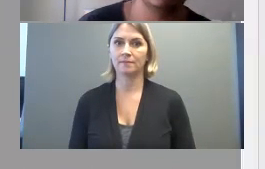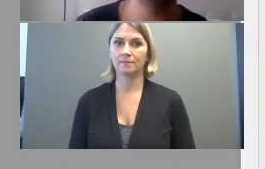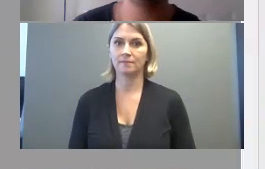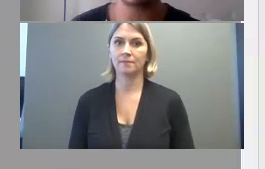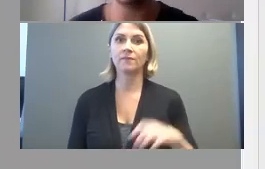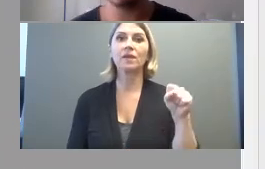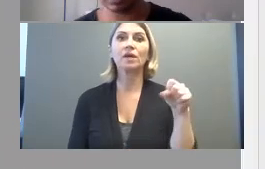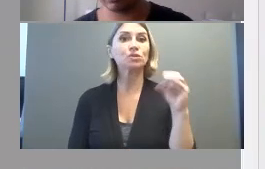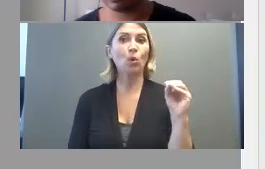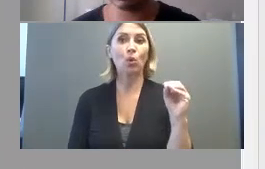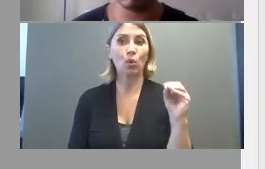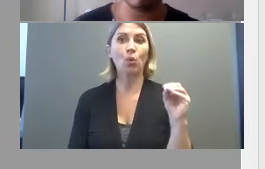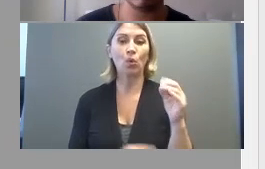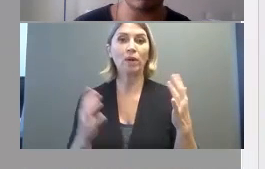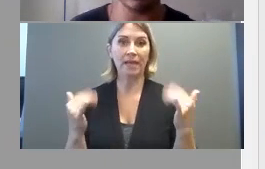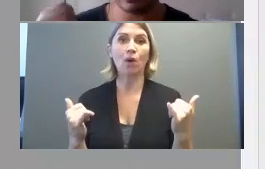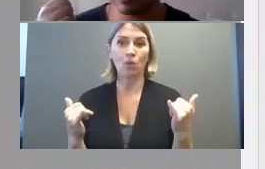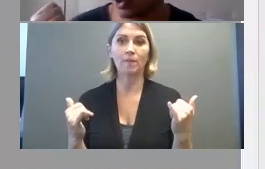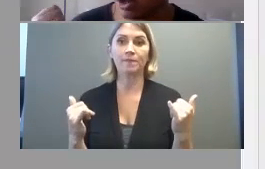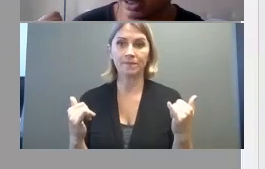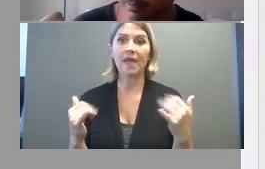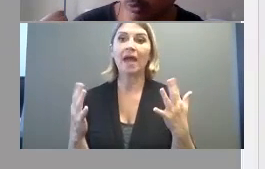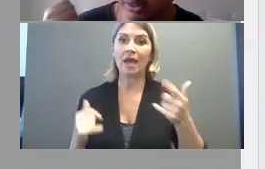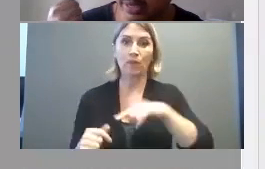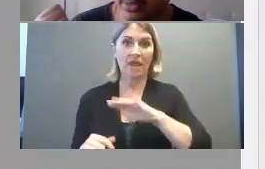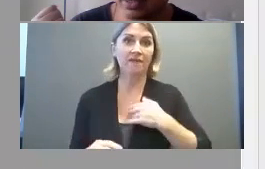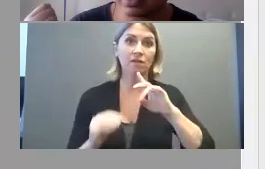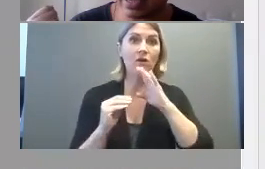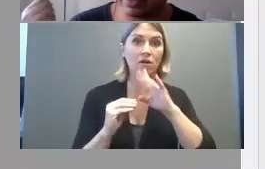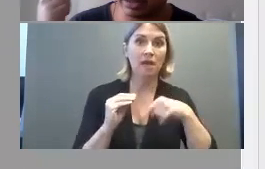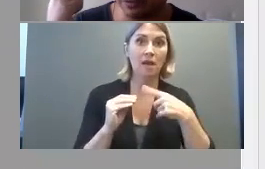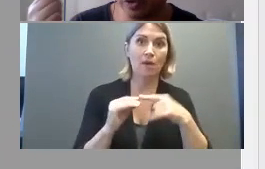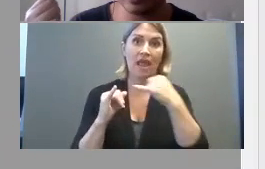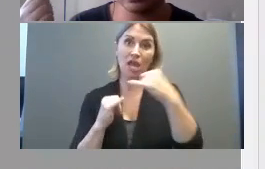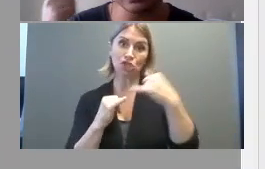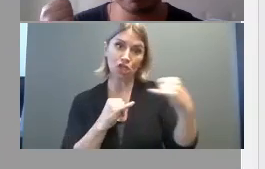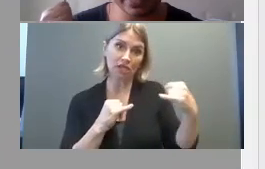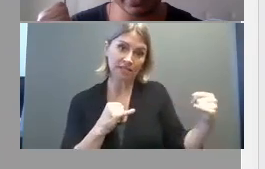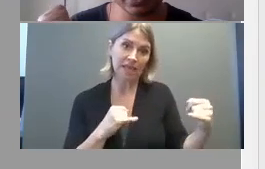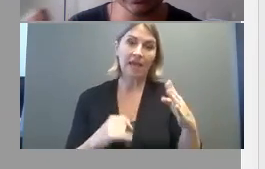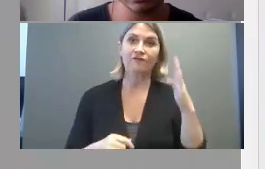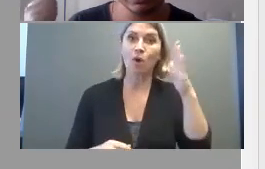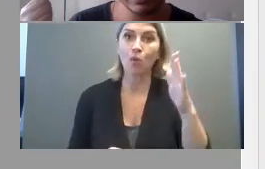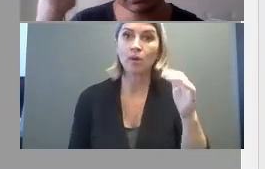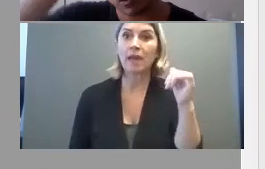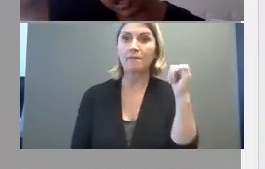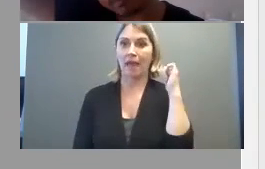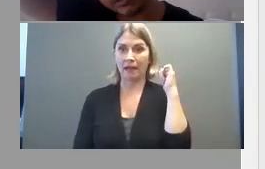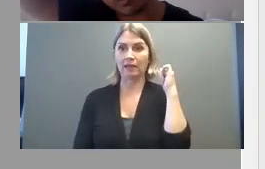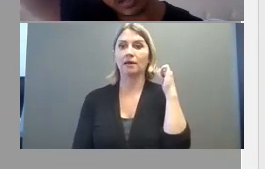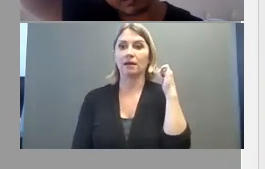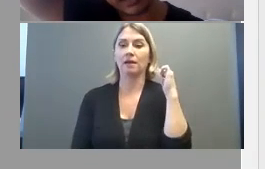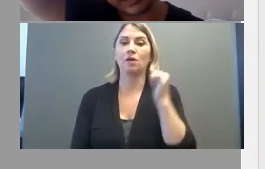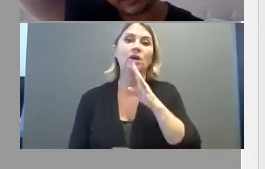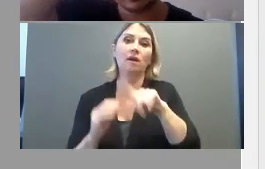So now that we have talked about edges and forward edges and back edges, let's talk a